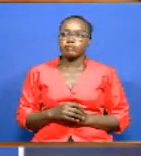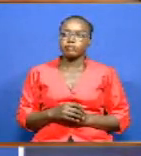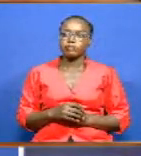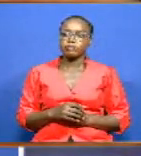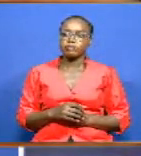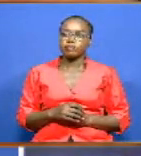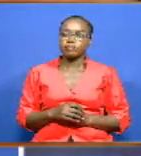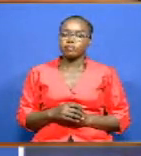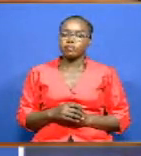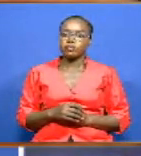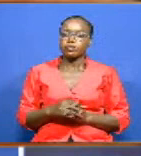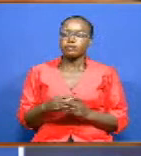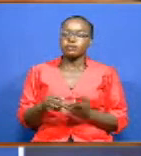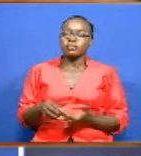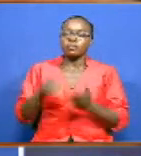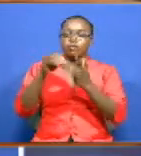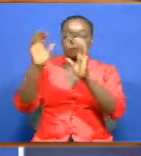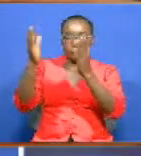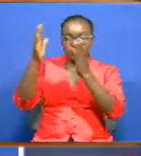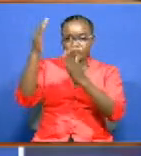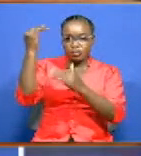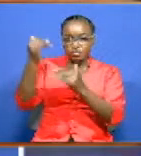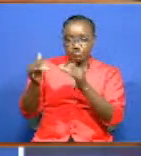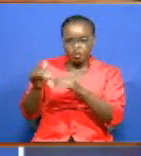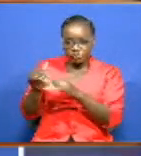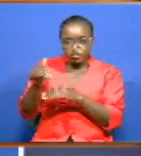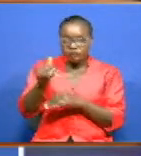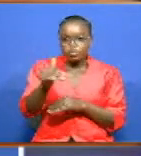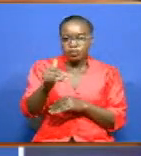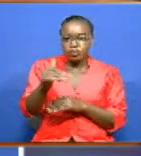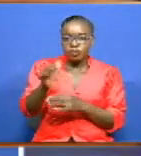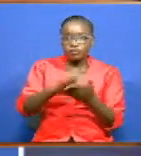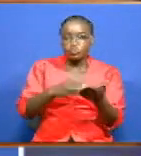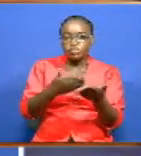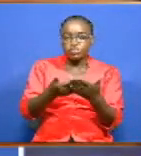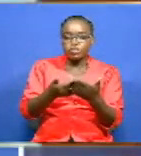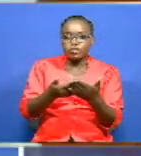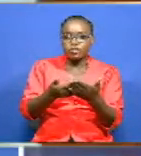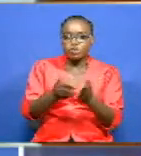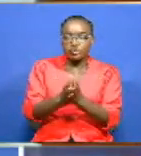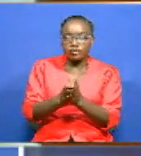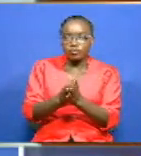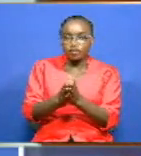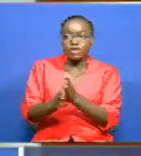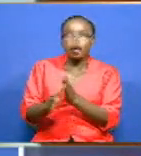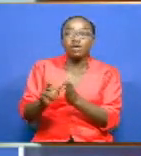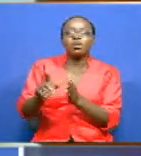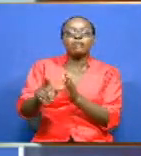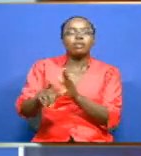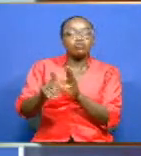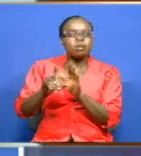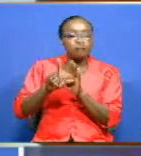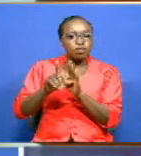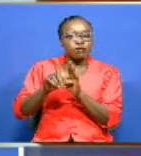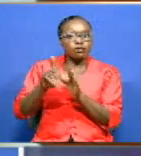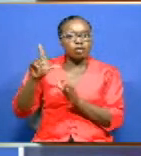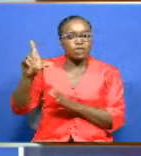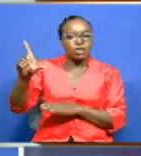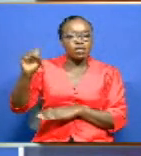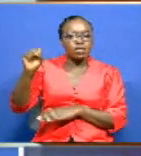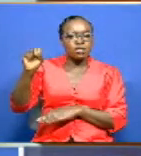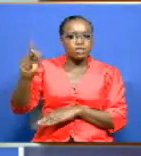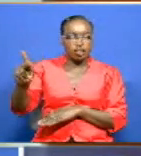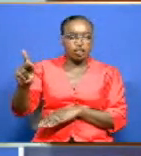In a special ceremony to mark his exit, an application will be made on behalf of the Law Society of Kenya by the president